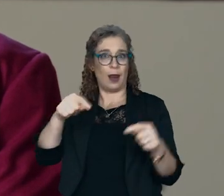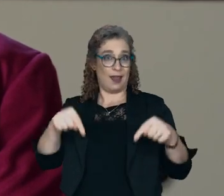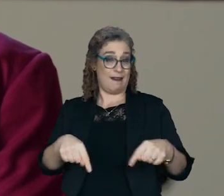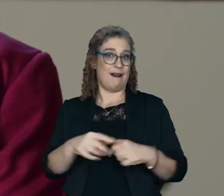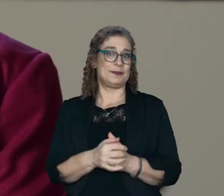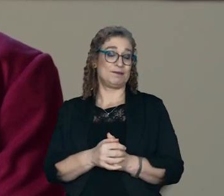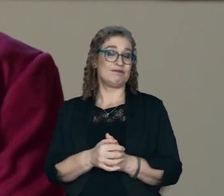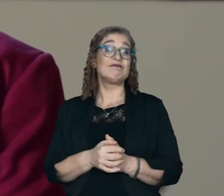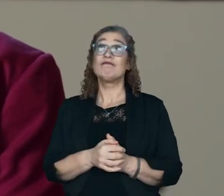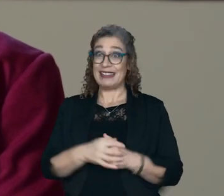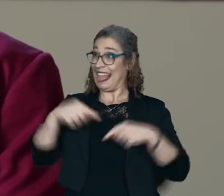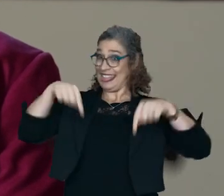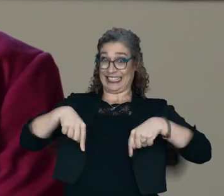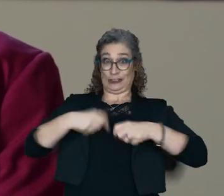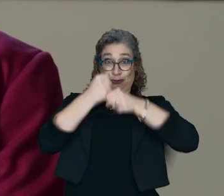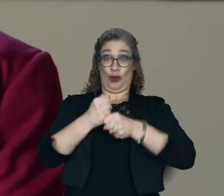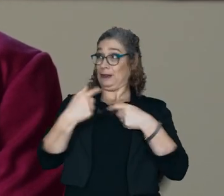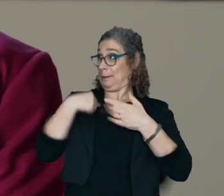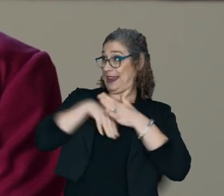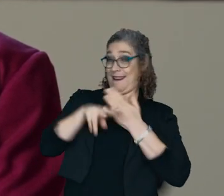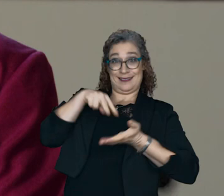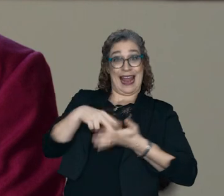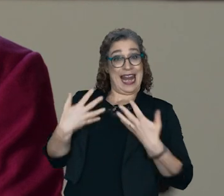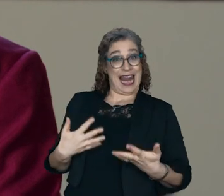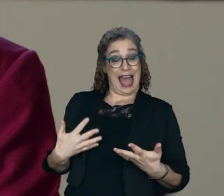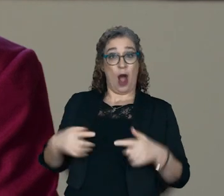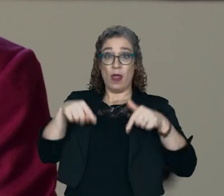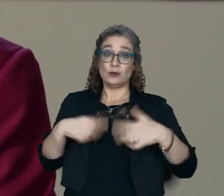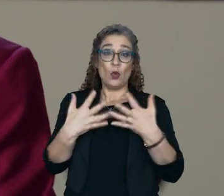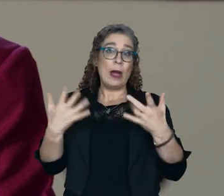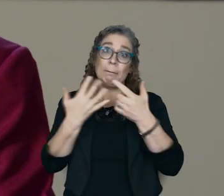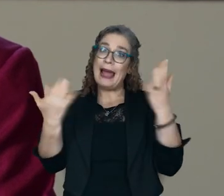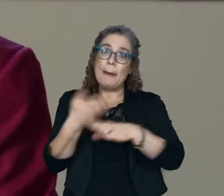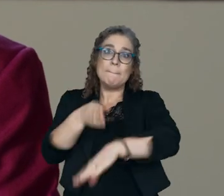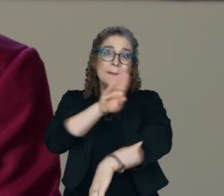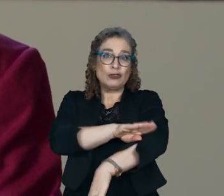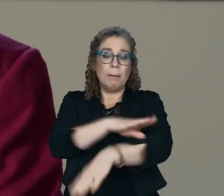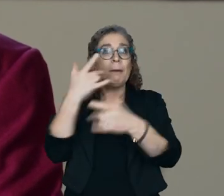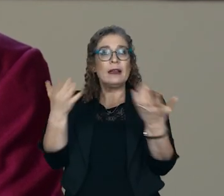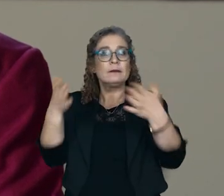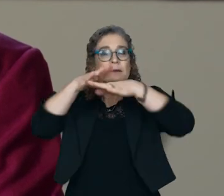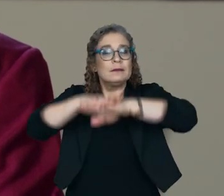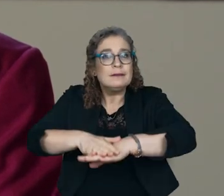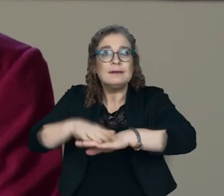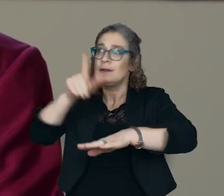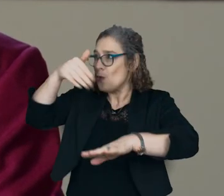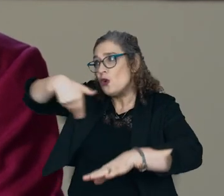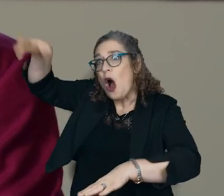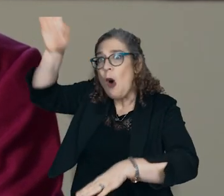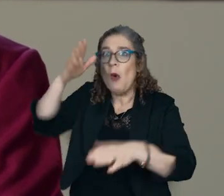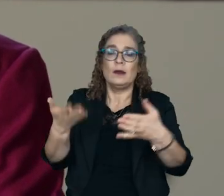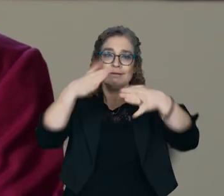here, bishops have been consecrated and sent out to